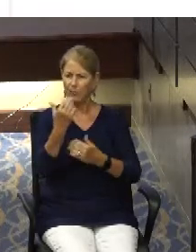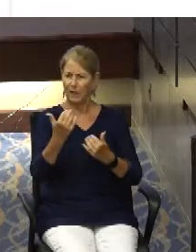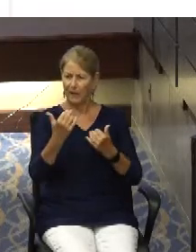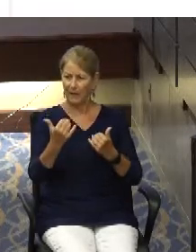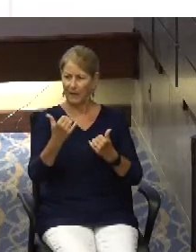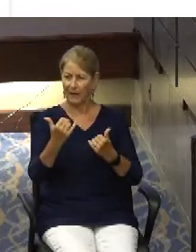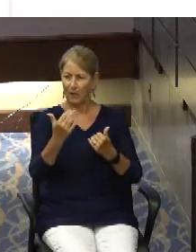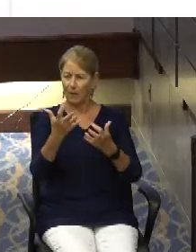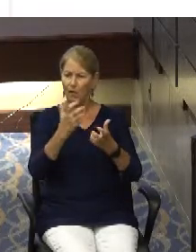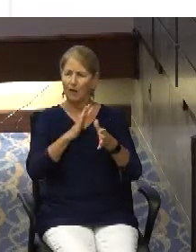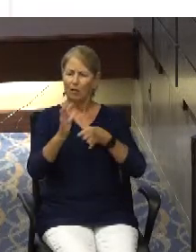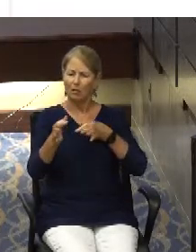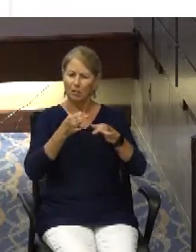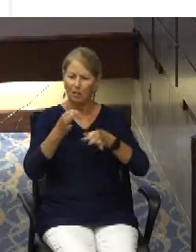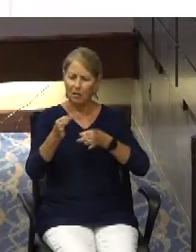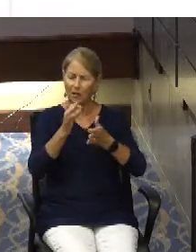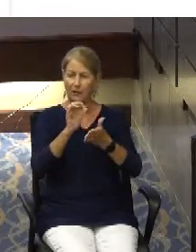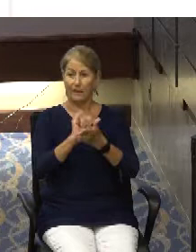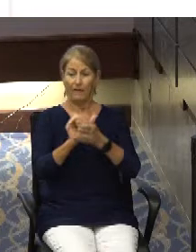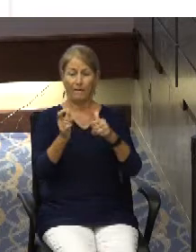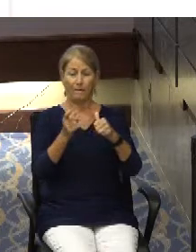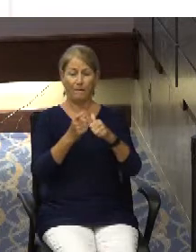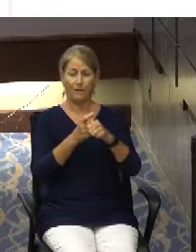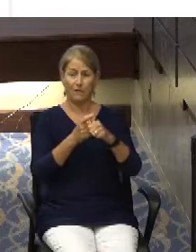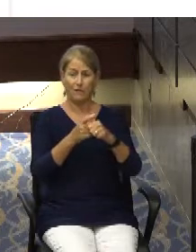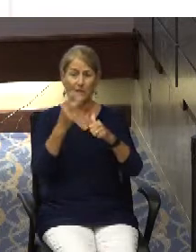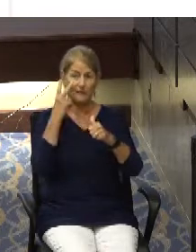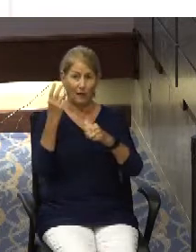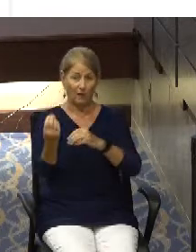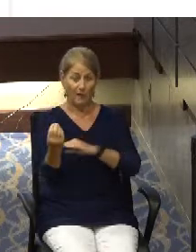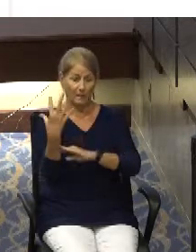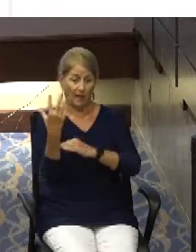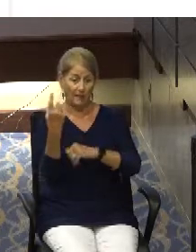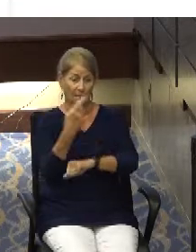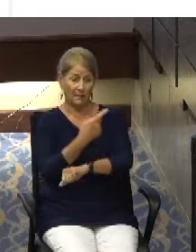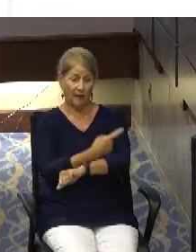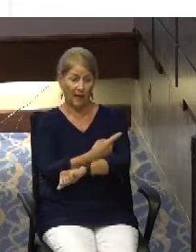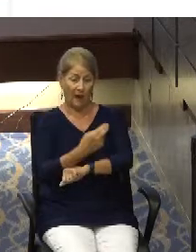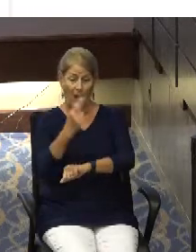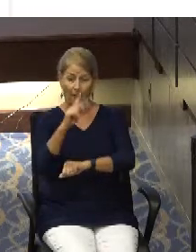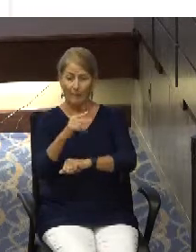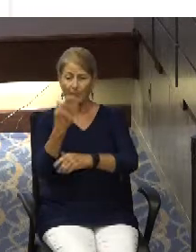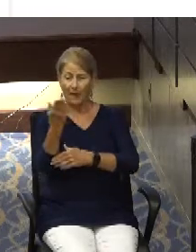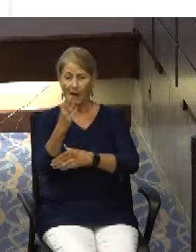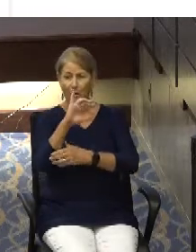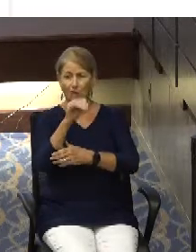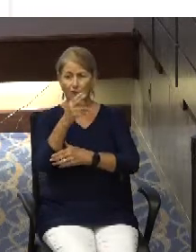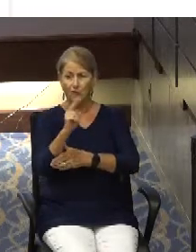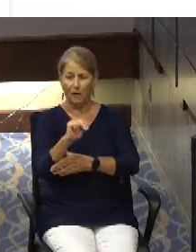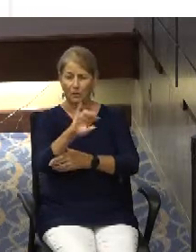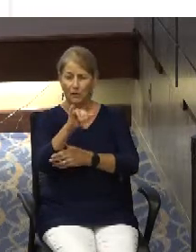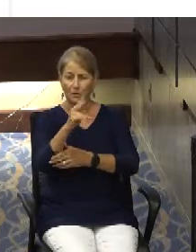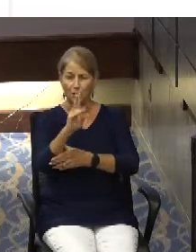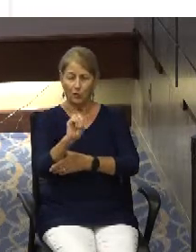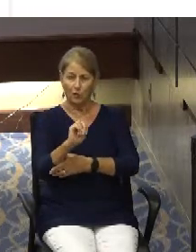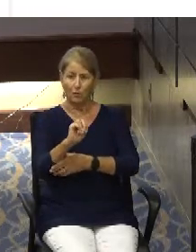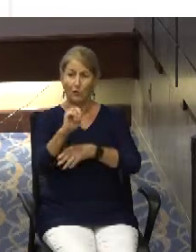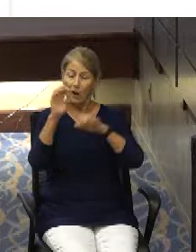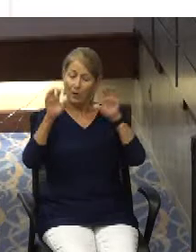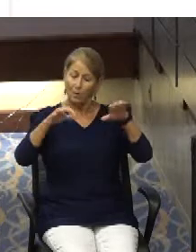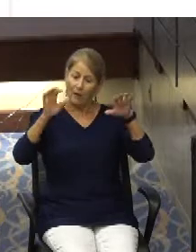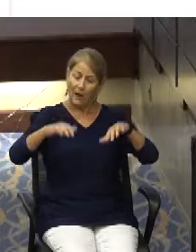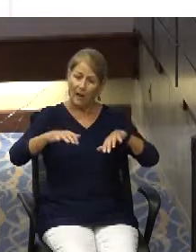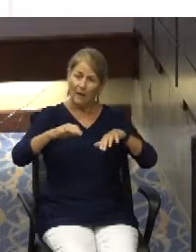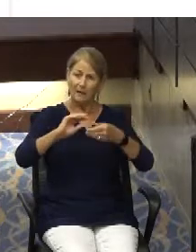to walk through that. First, what you're seeing on the slide here today, or up here, is the January to June precipitation numbers, and we are in a